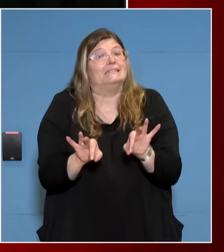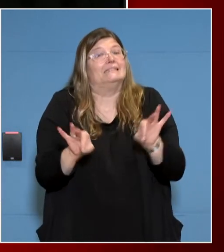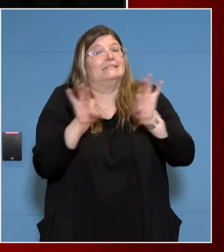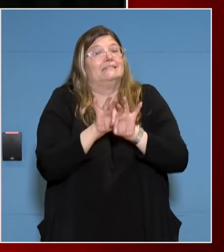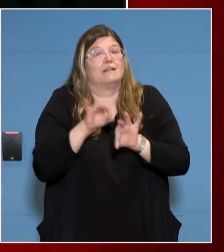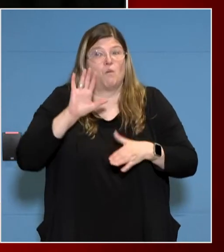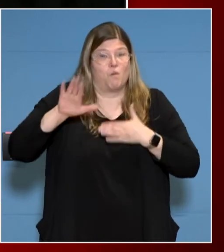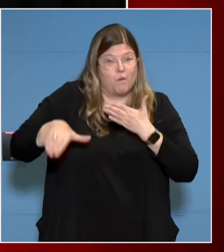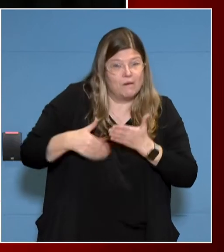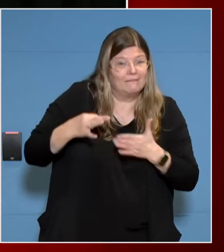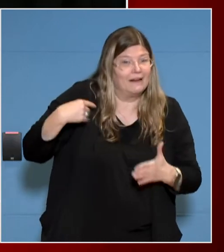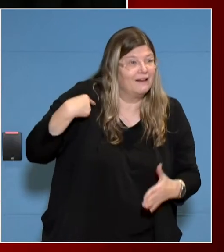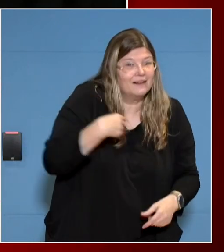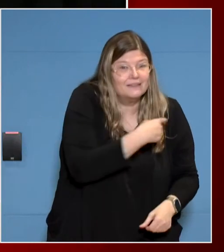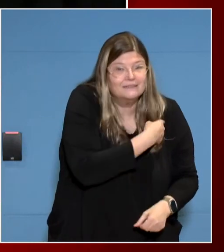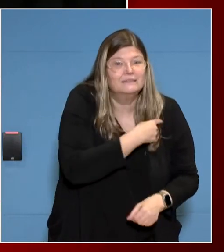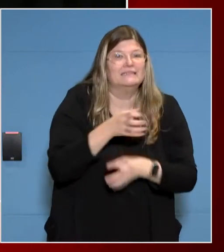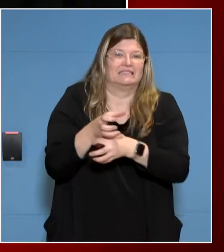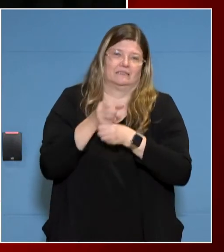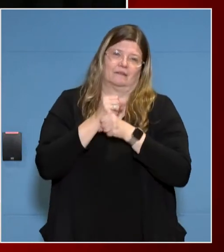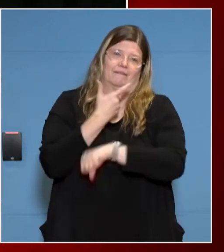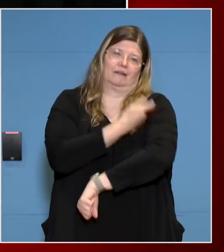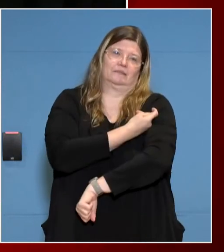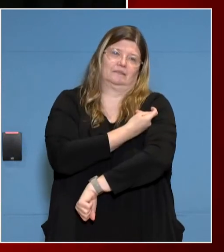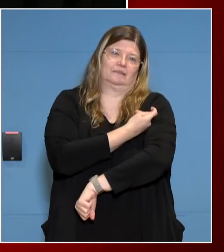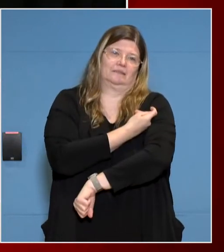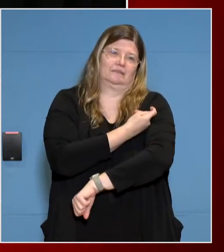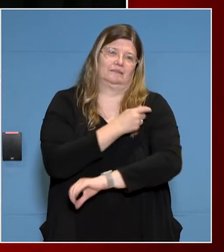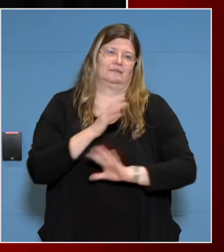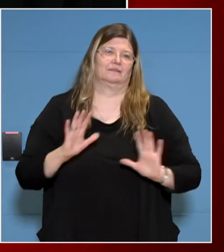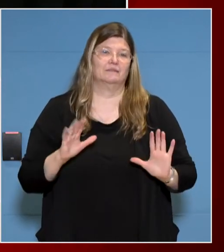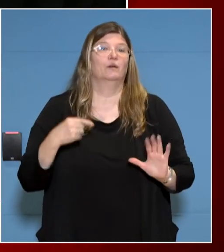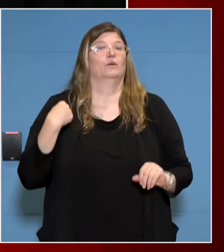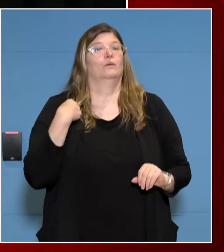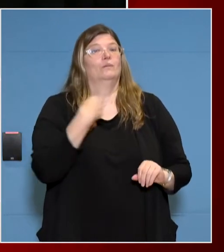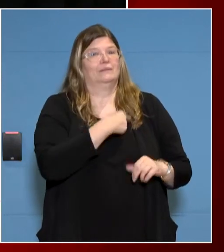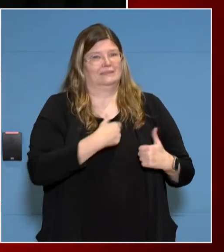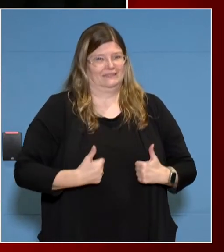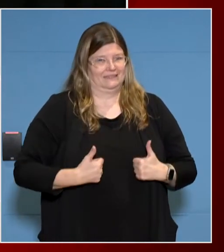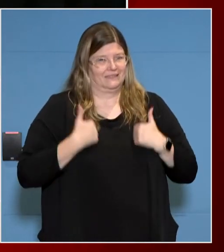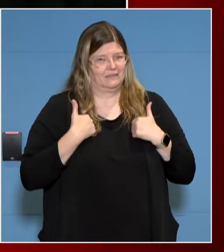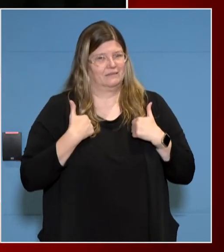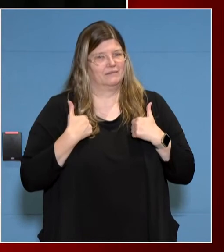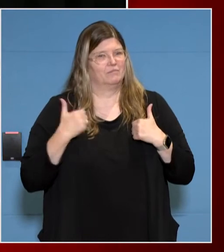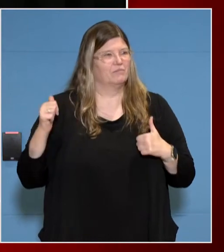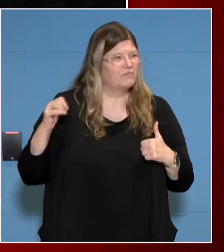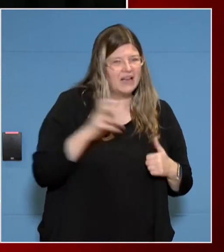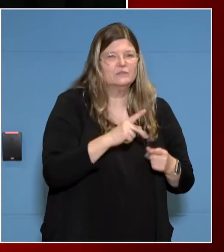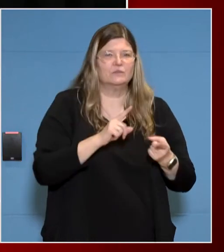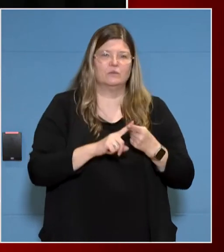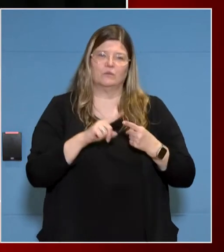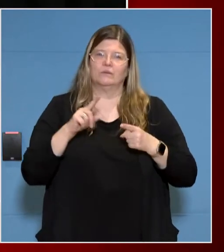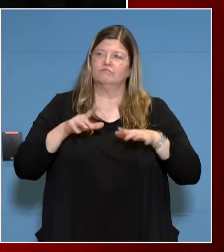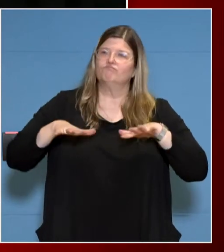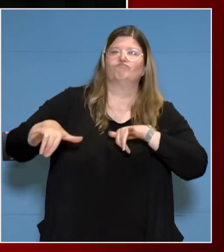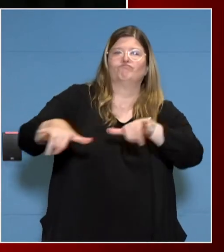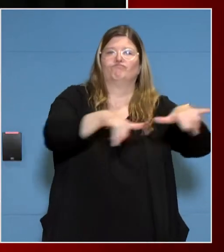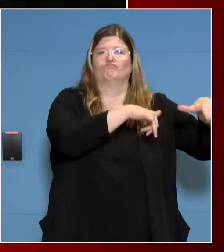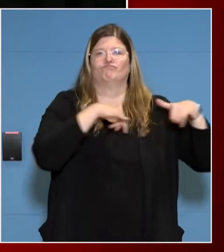get the vaccine when it's our turn so that we can get our lives back to normal. And people rightly have questions